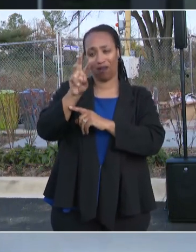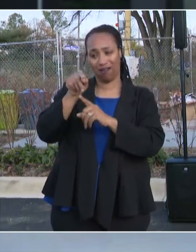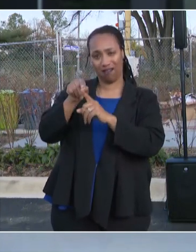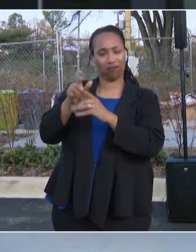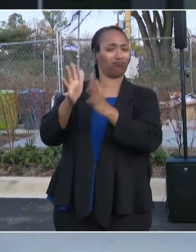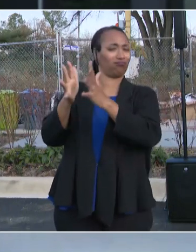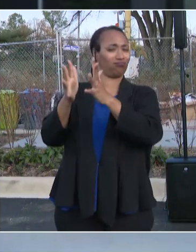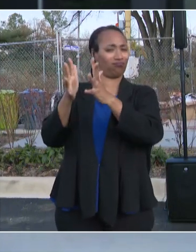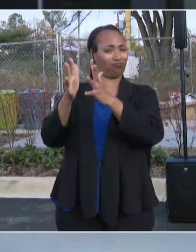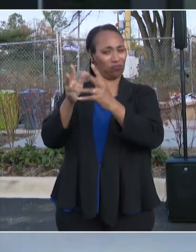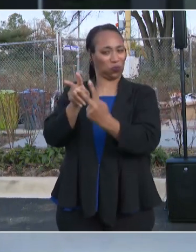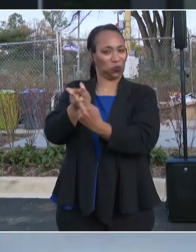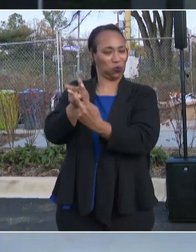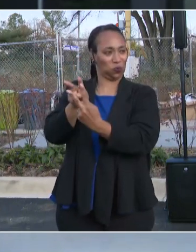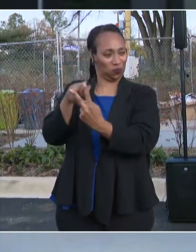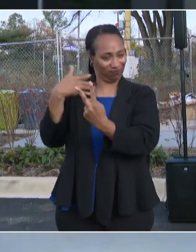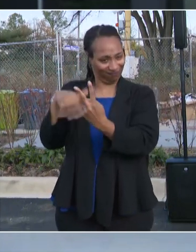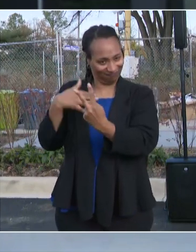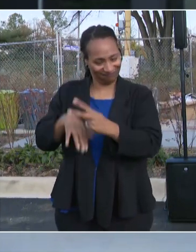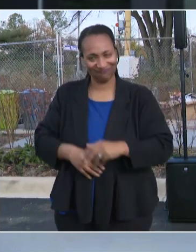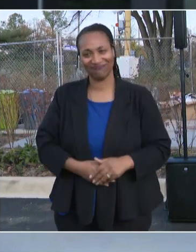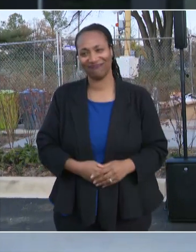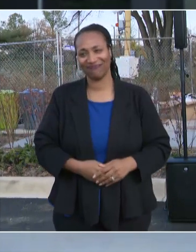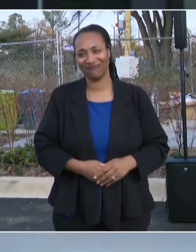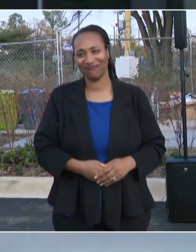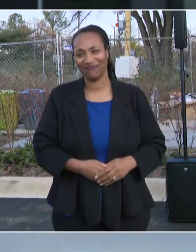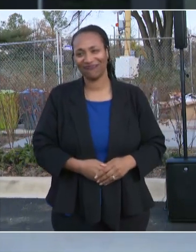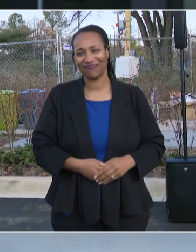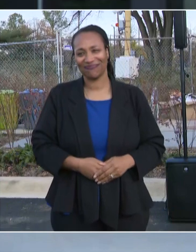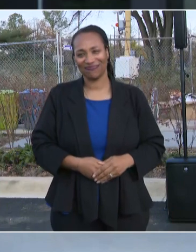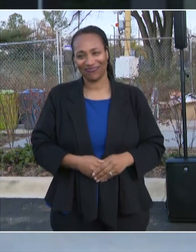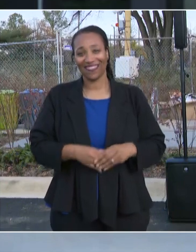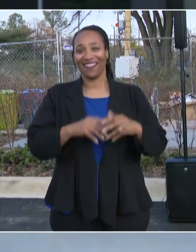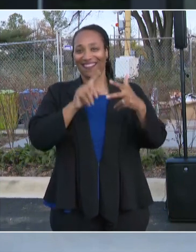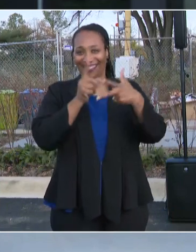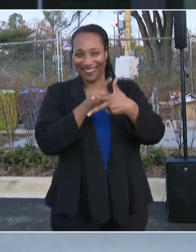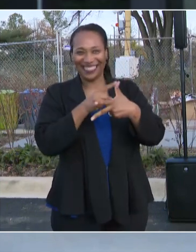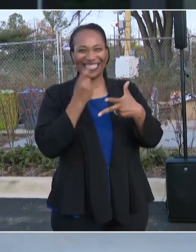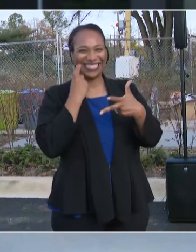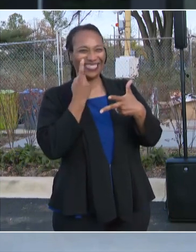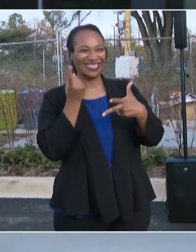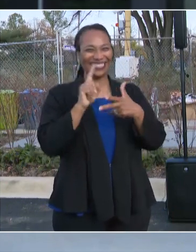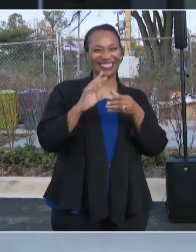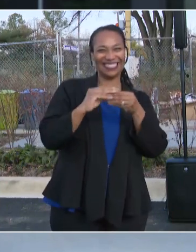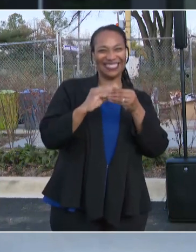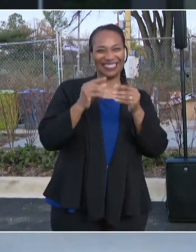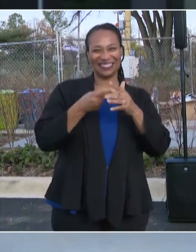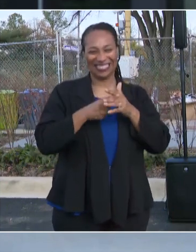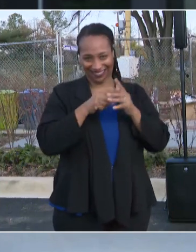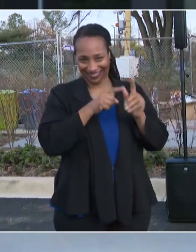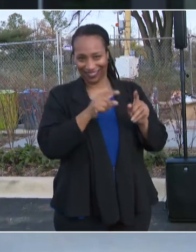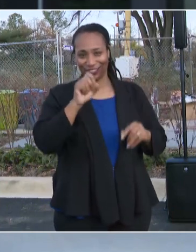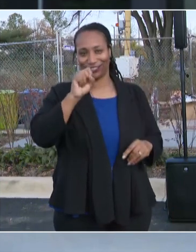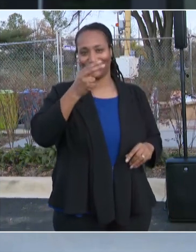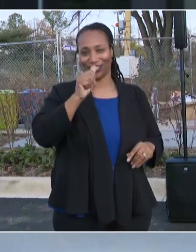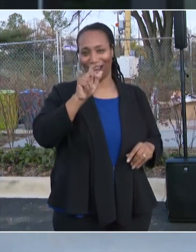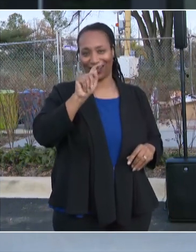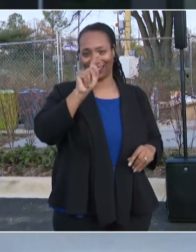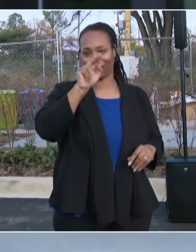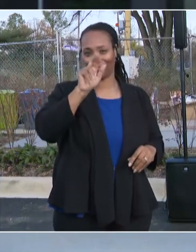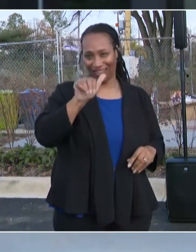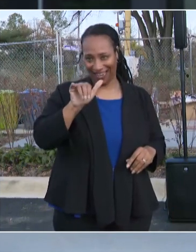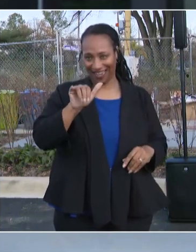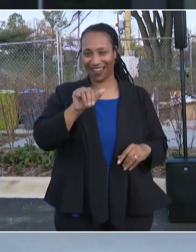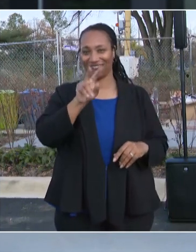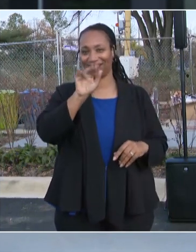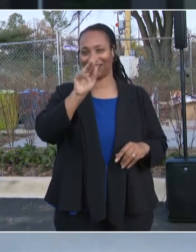I want to thank Ms. Shante Vines. Also acknowledge Dion Reeder from Far Southeast. Where's Dion? Hey, she put that coat